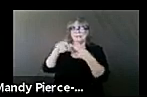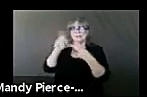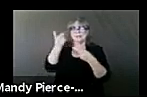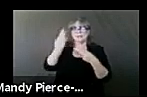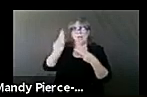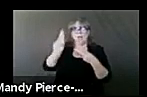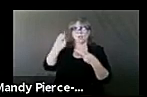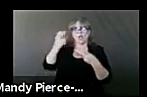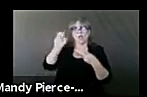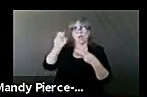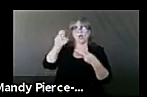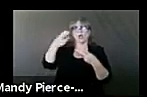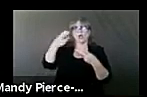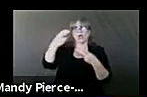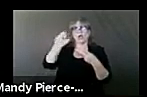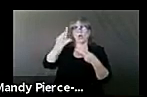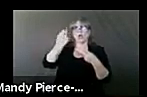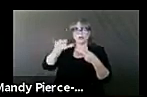Next slide.